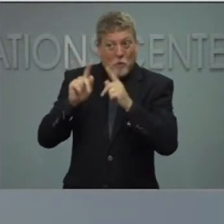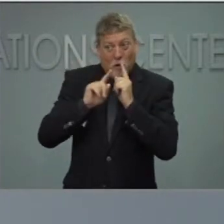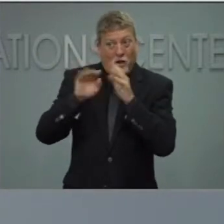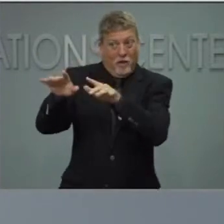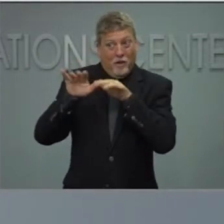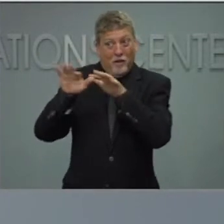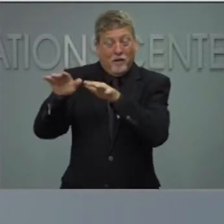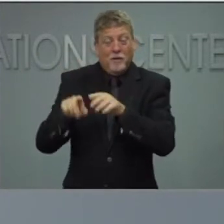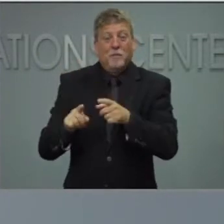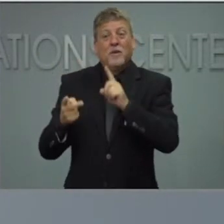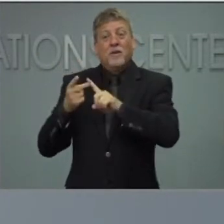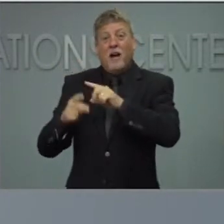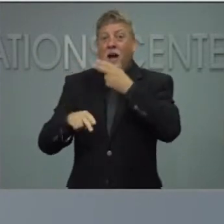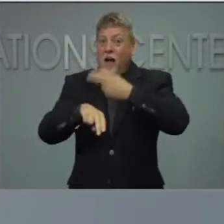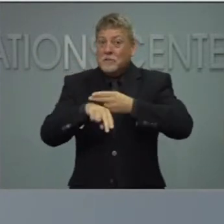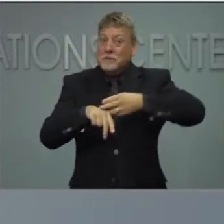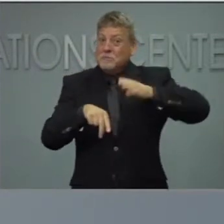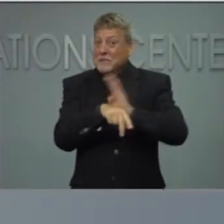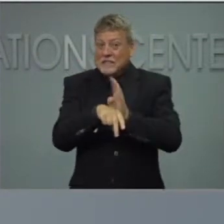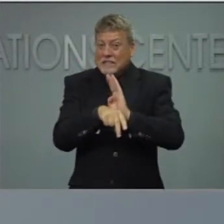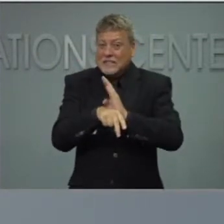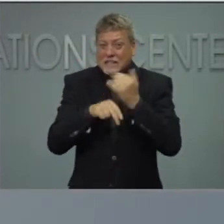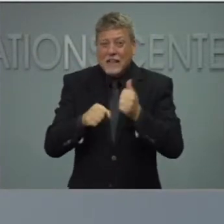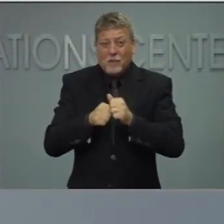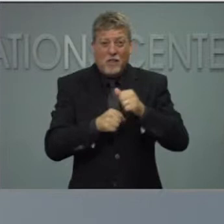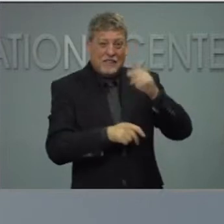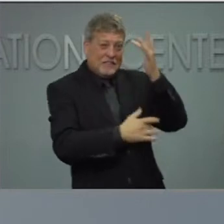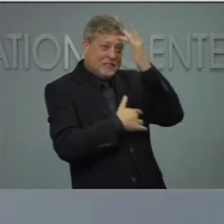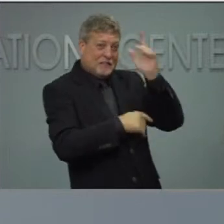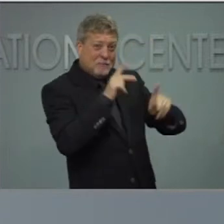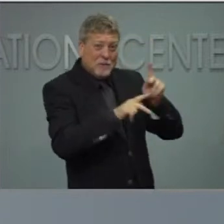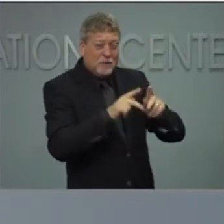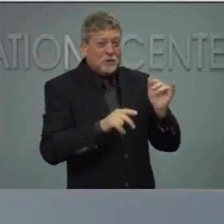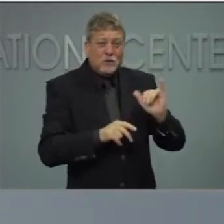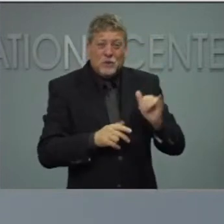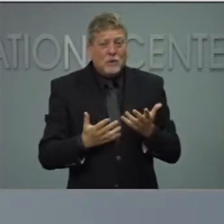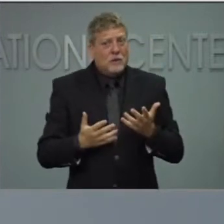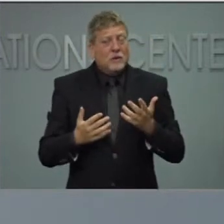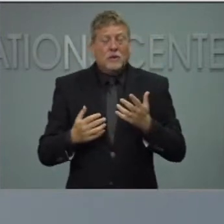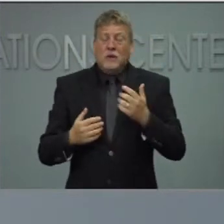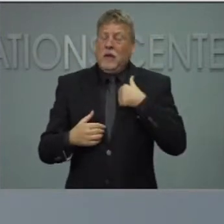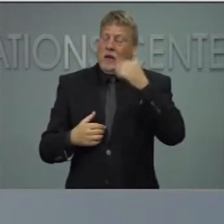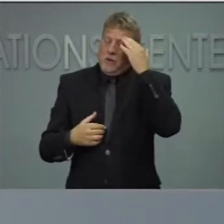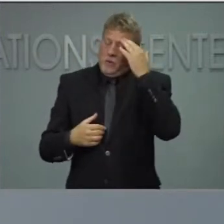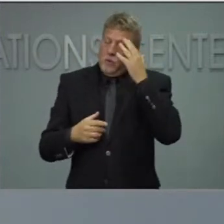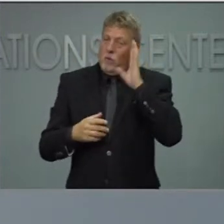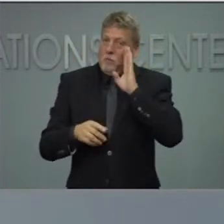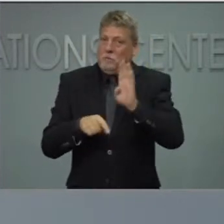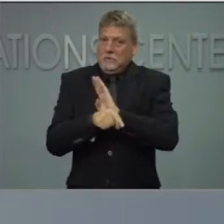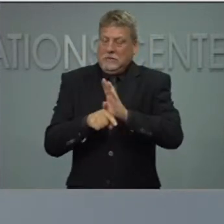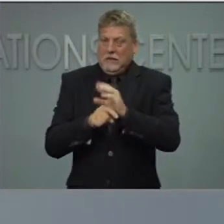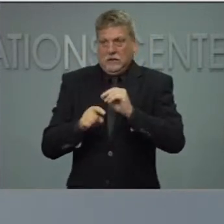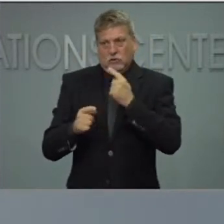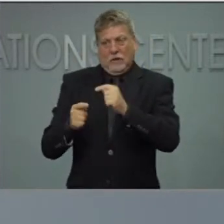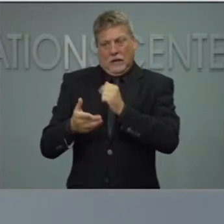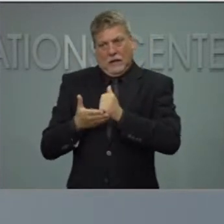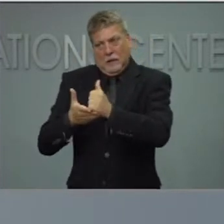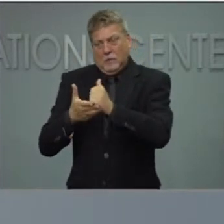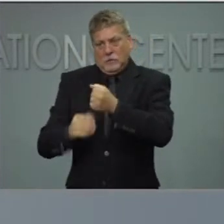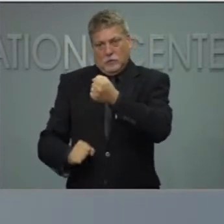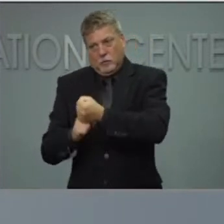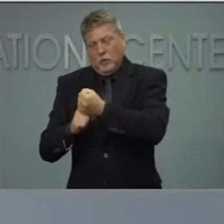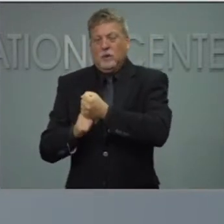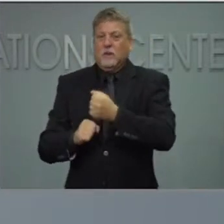healthcare workers get pulled to take care of very sick folks in the hospital. So we definitely have a lot of work ahead of us, and that's why we need everyone to